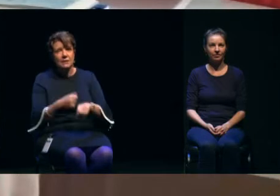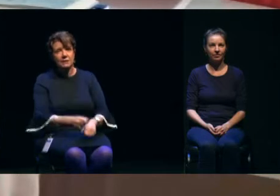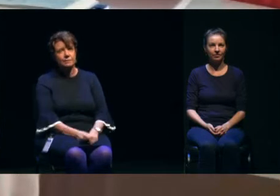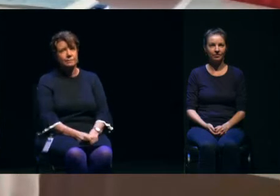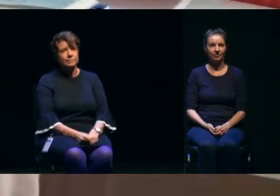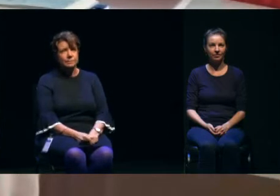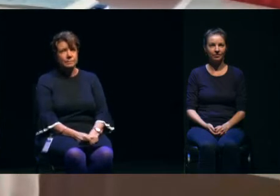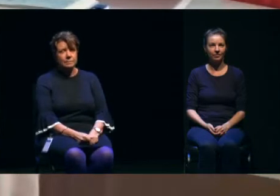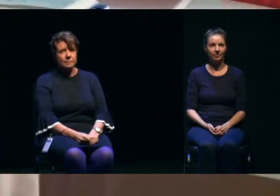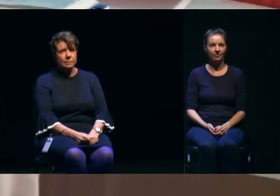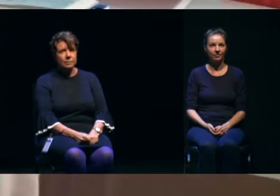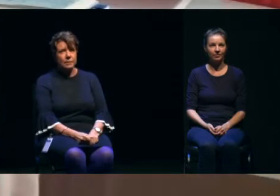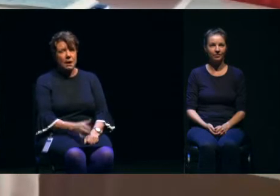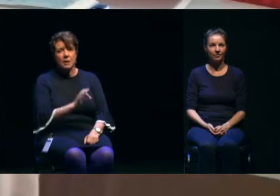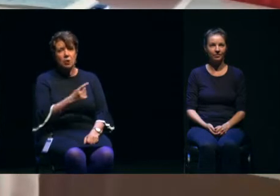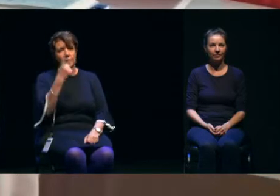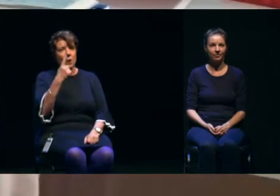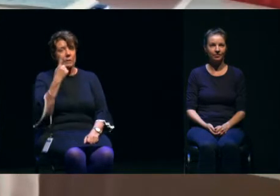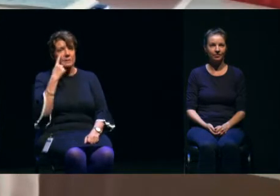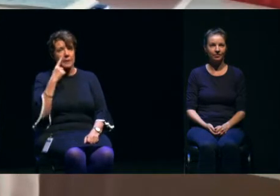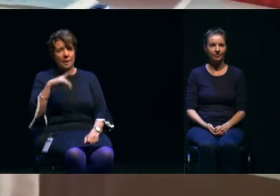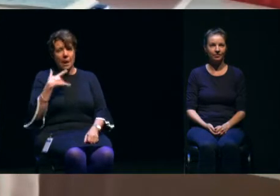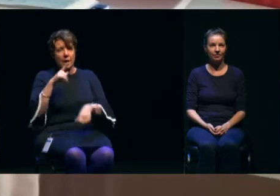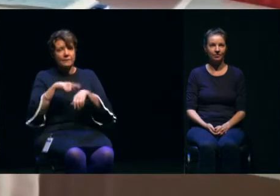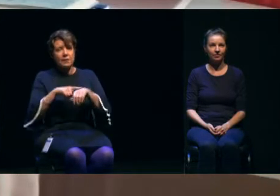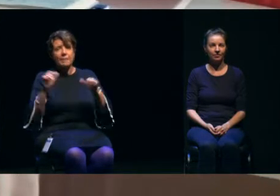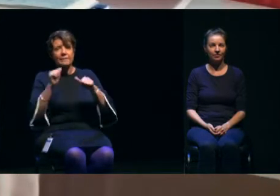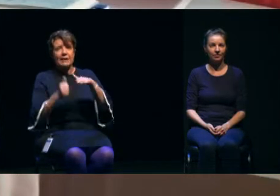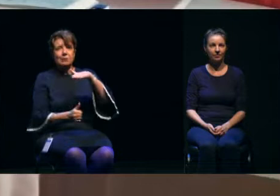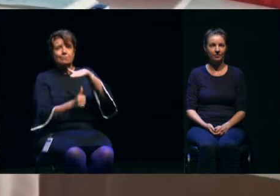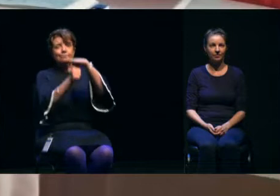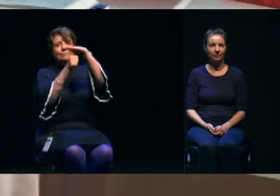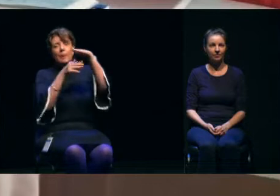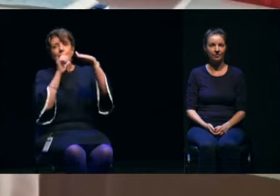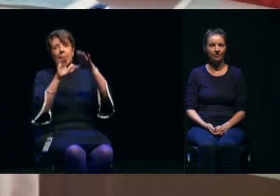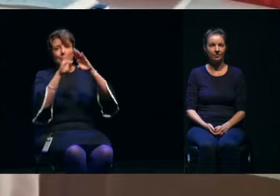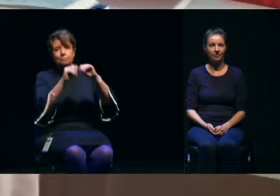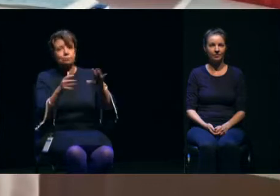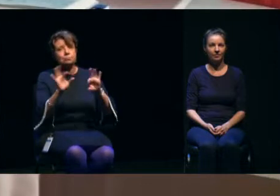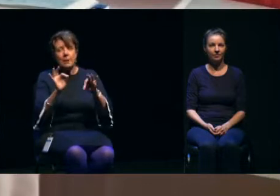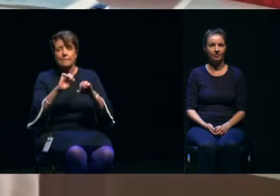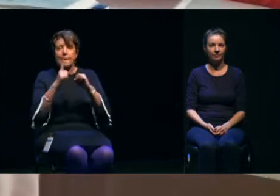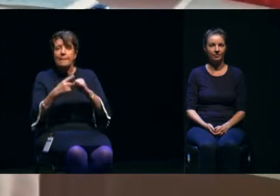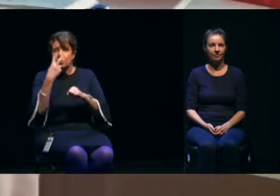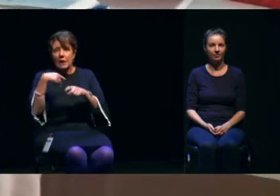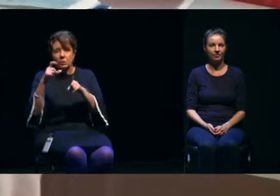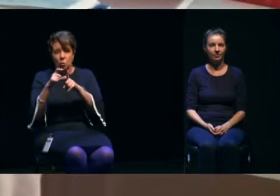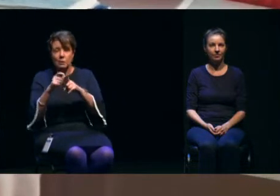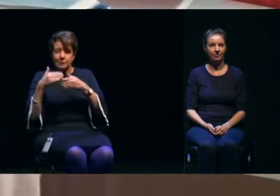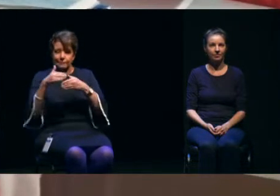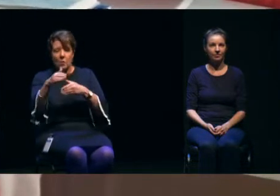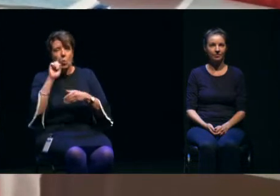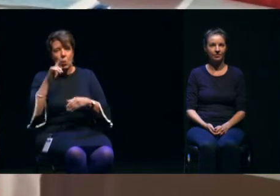don't think I will see in my lifetime the end of the patriarchy, but I think that my granddaughters will be able to live in a